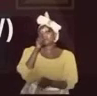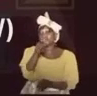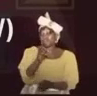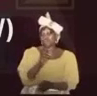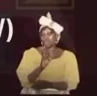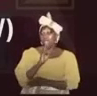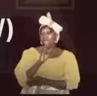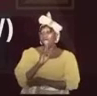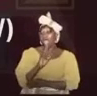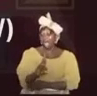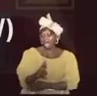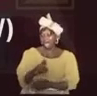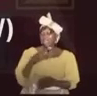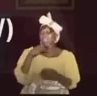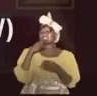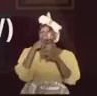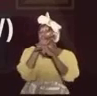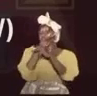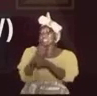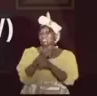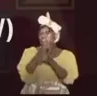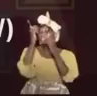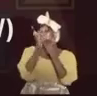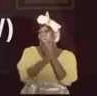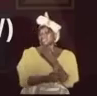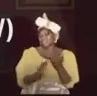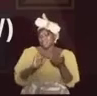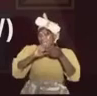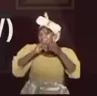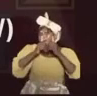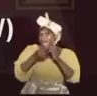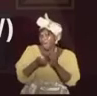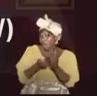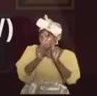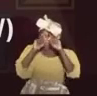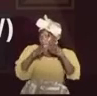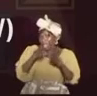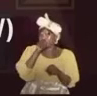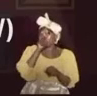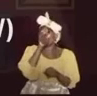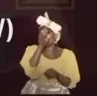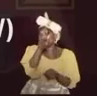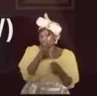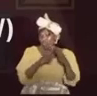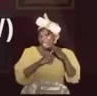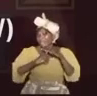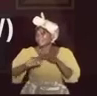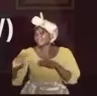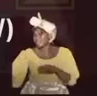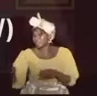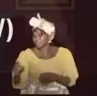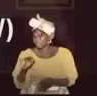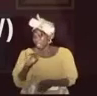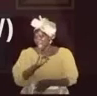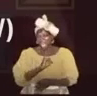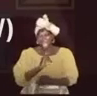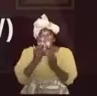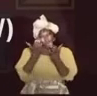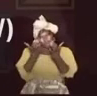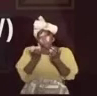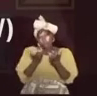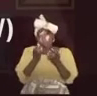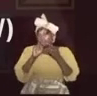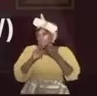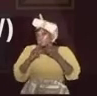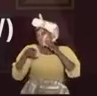for granted, how shall we escape? I wish I had the time to share with you a very interesting story under this point. It